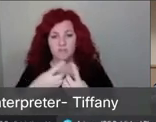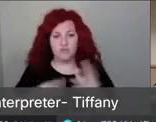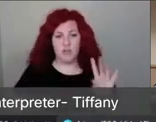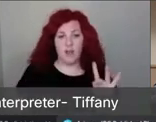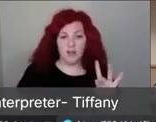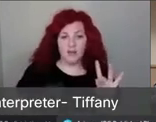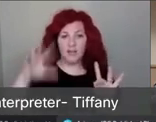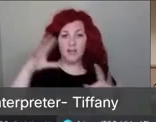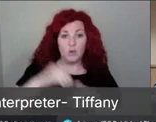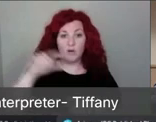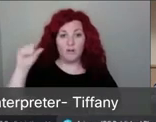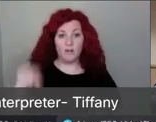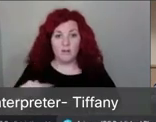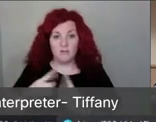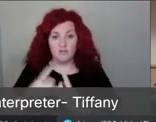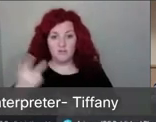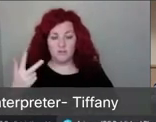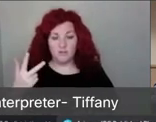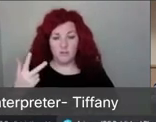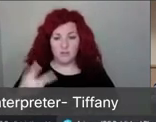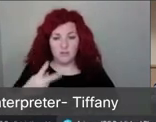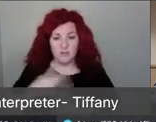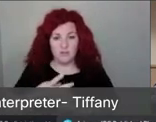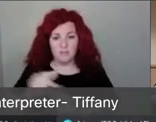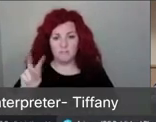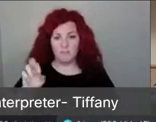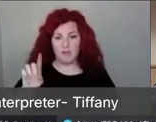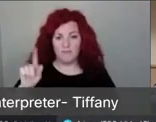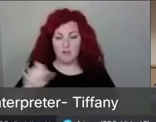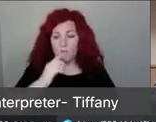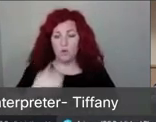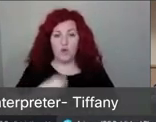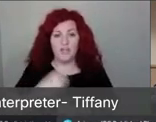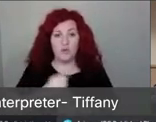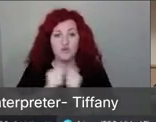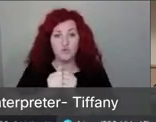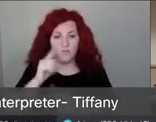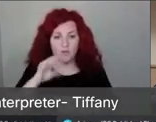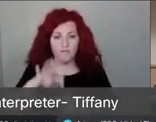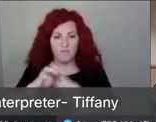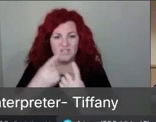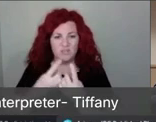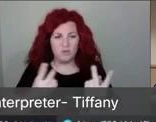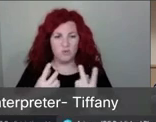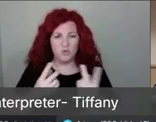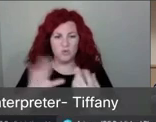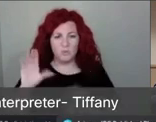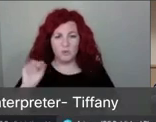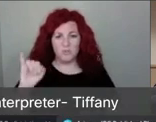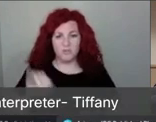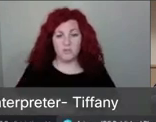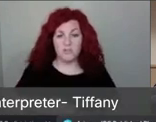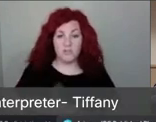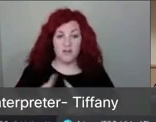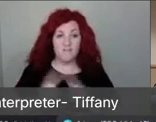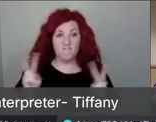include Glendale in District 3, and keep Avondale and Goodyear together in a voting district, as those two communities of interest are